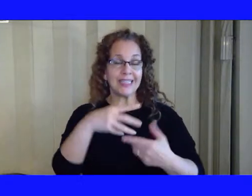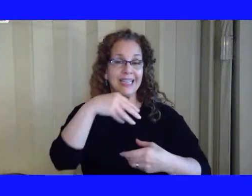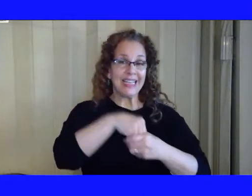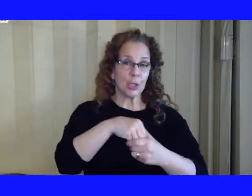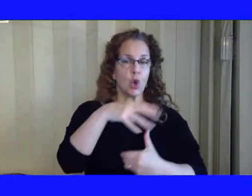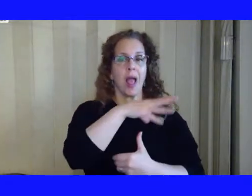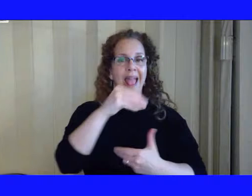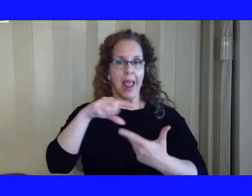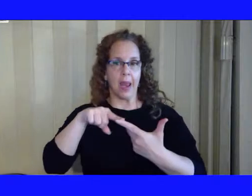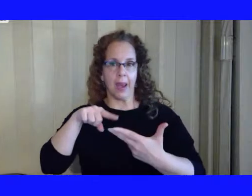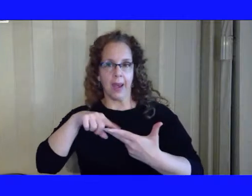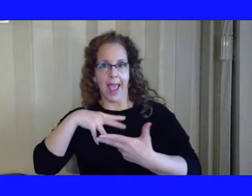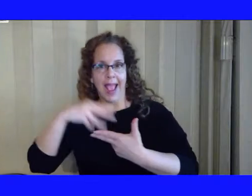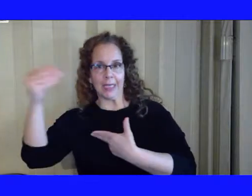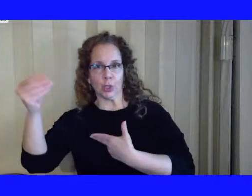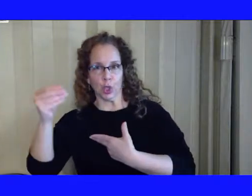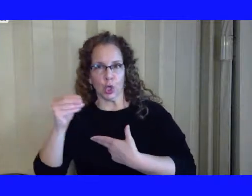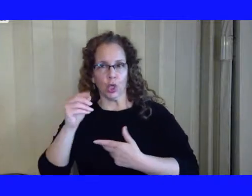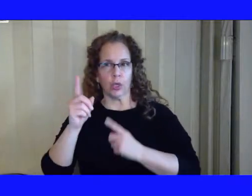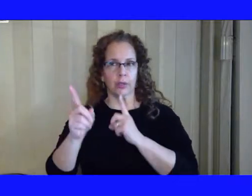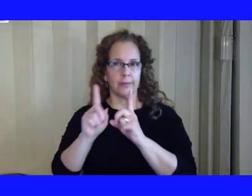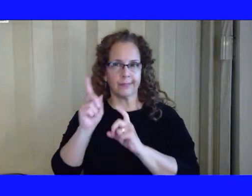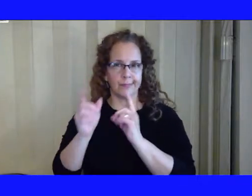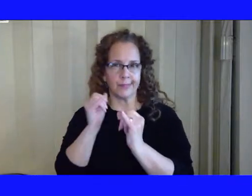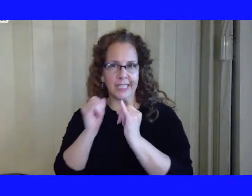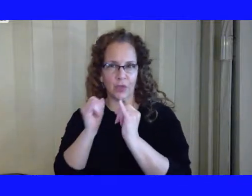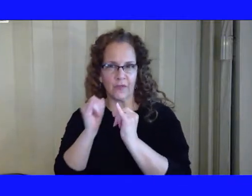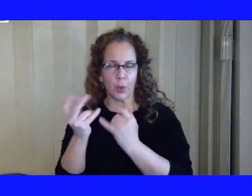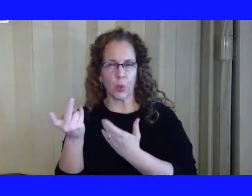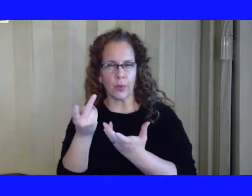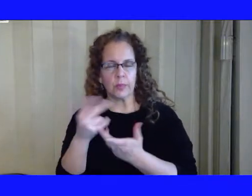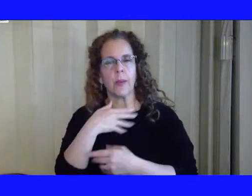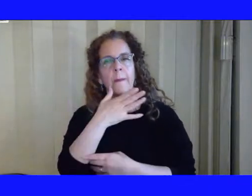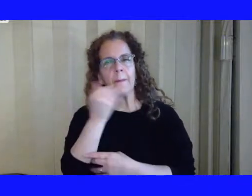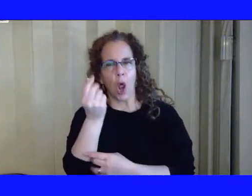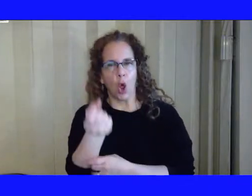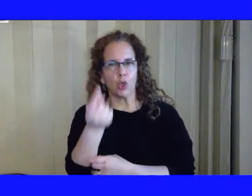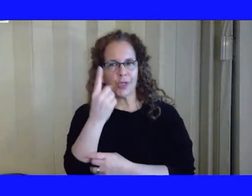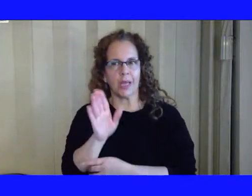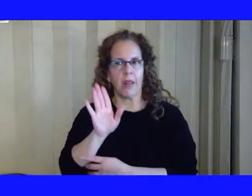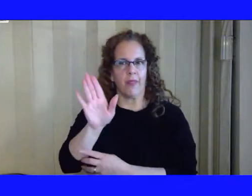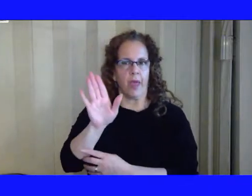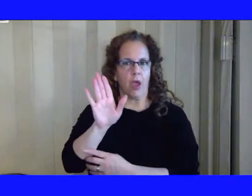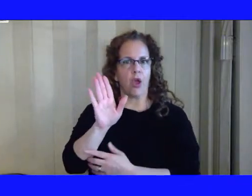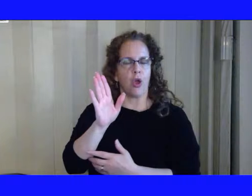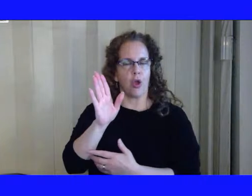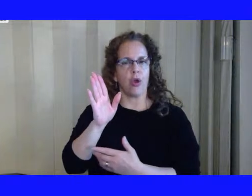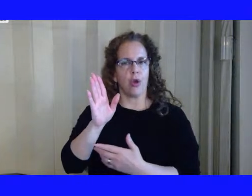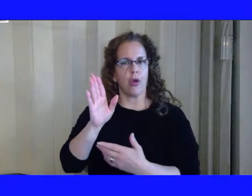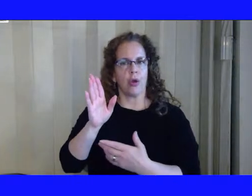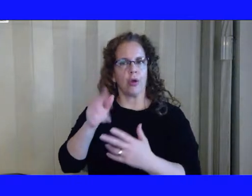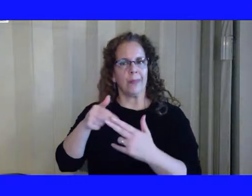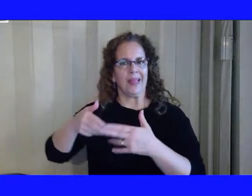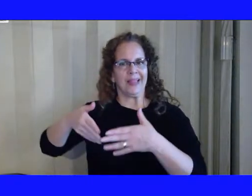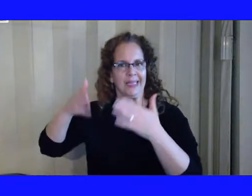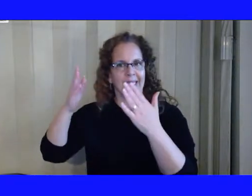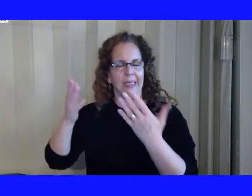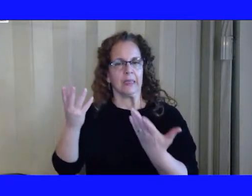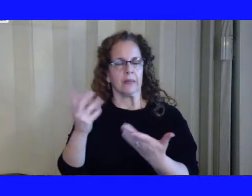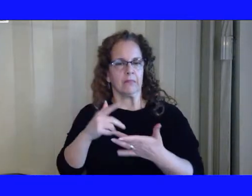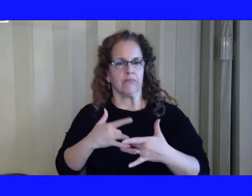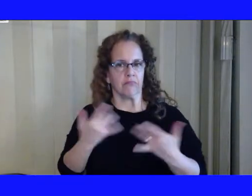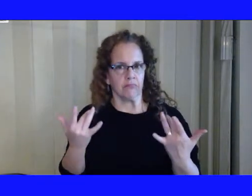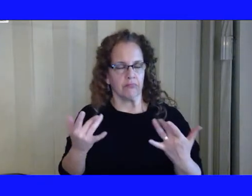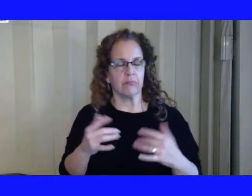they've tried to speak to maybe a supervisor, Dr. Katz, or somebody else, and they feel they haven't received the resolution that